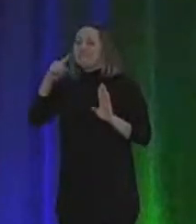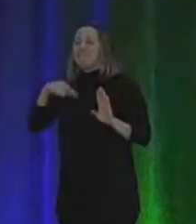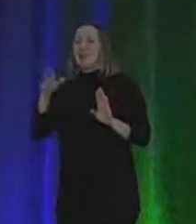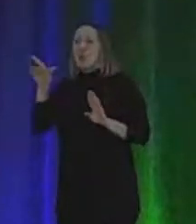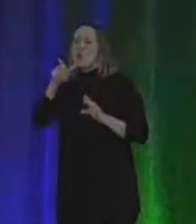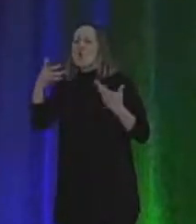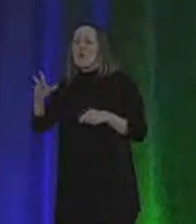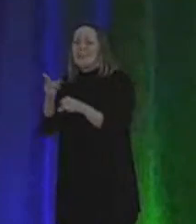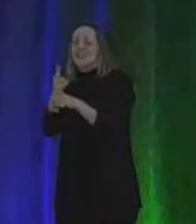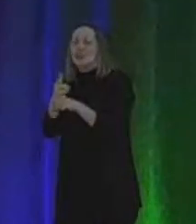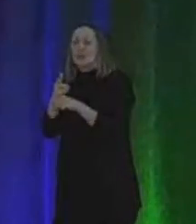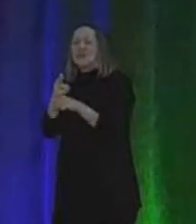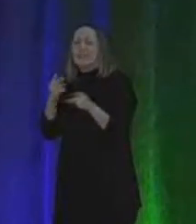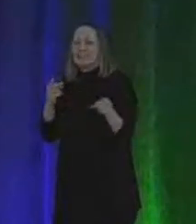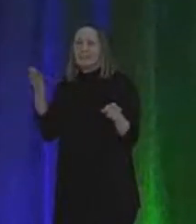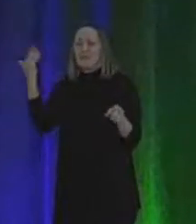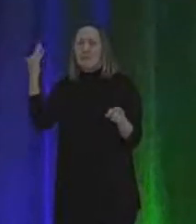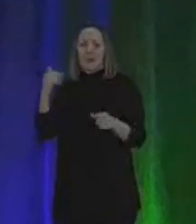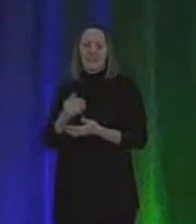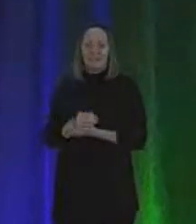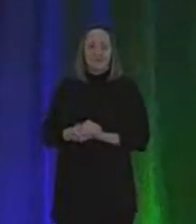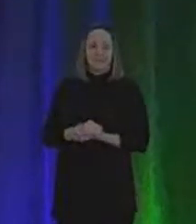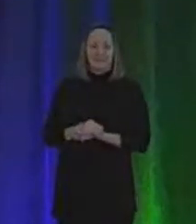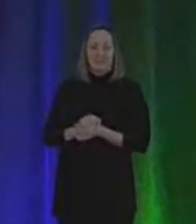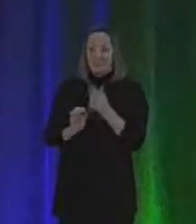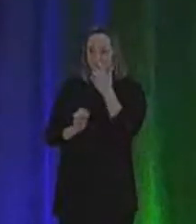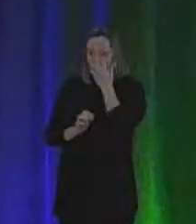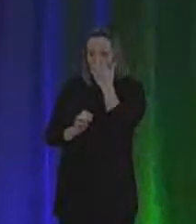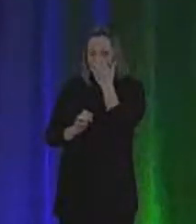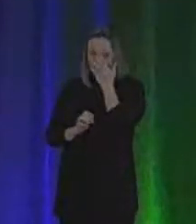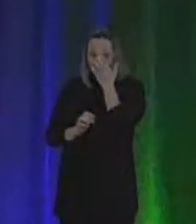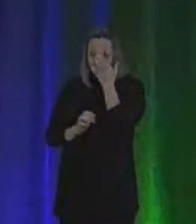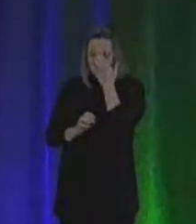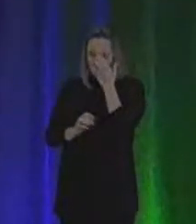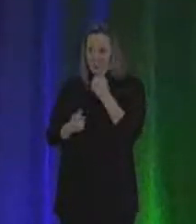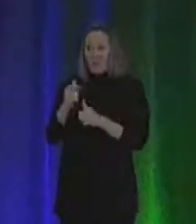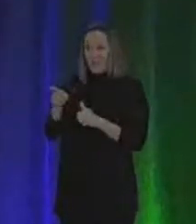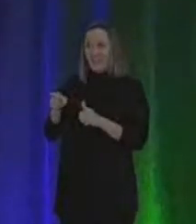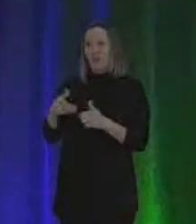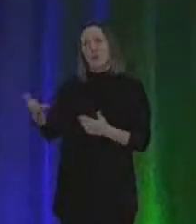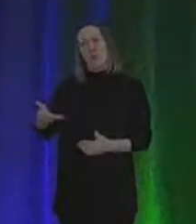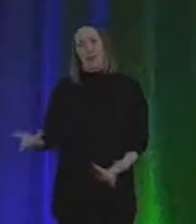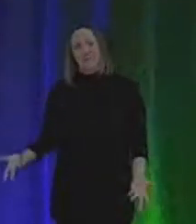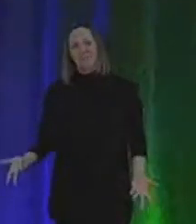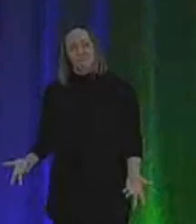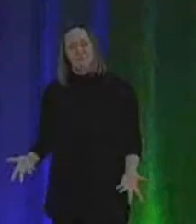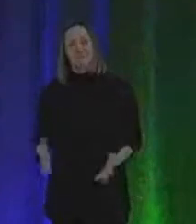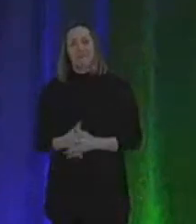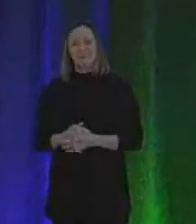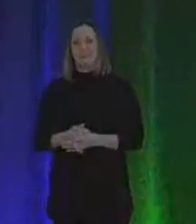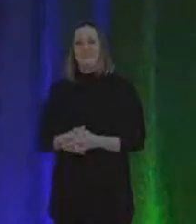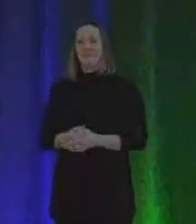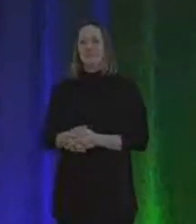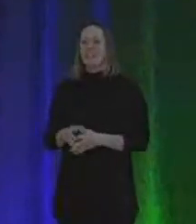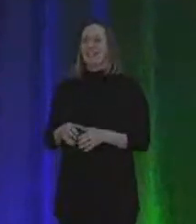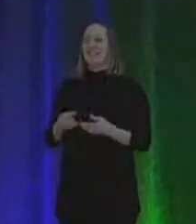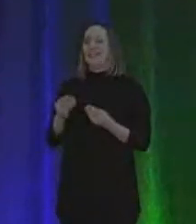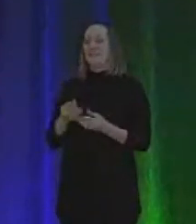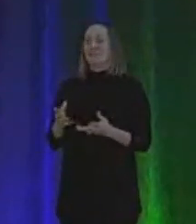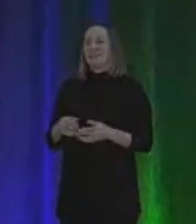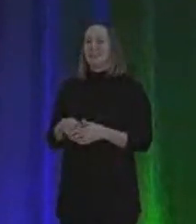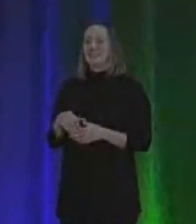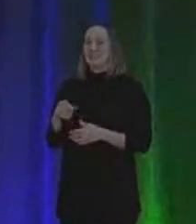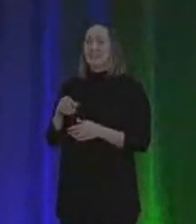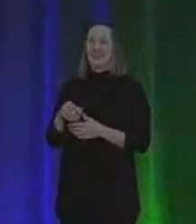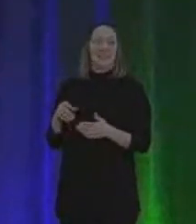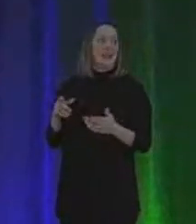has used Next.js before? Wow, amazing. Most of you. You're welcome, by the way. No, a shout out to the Next.js team. They've been